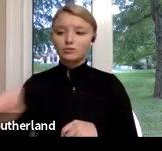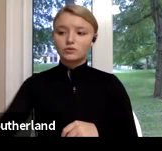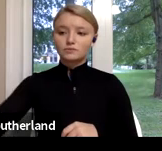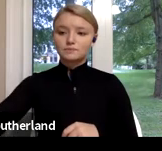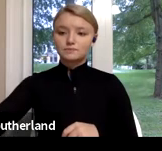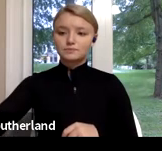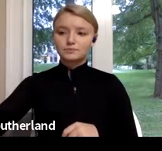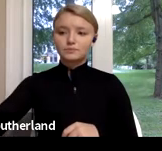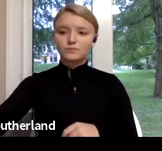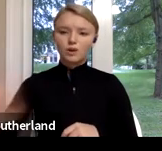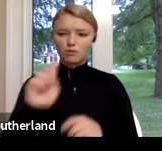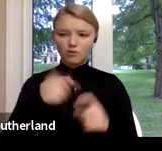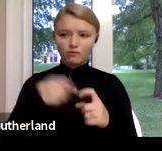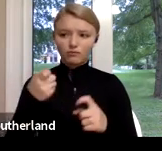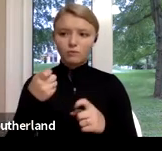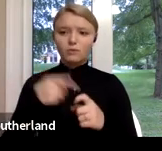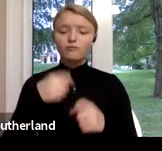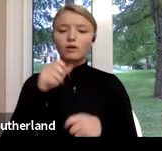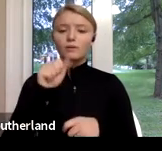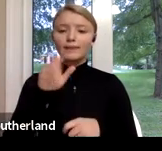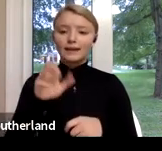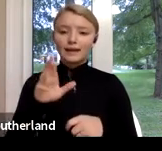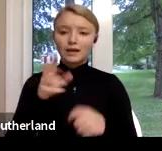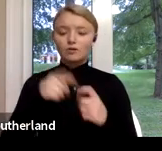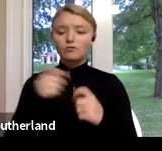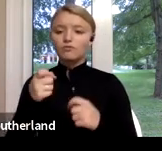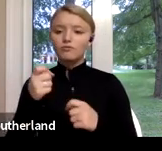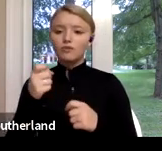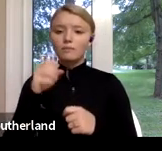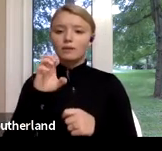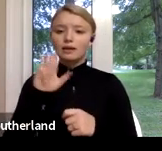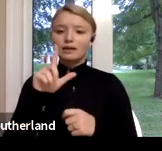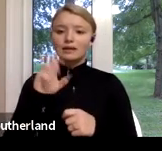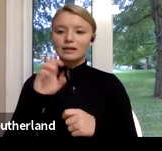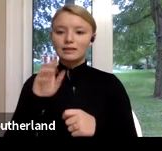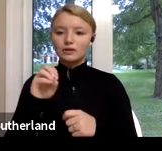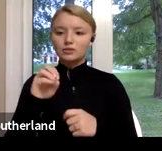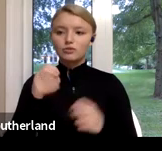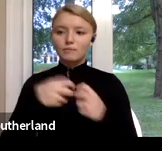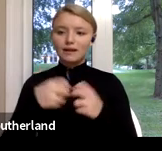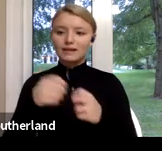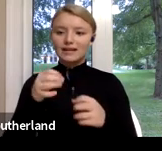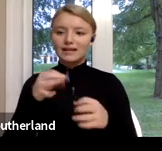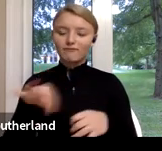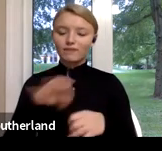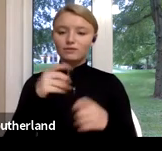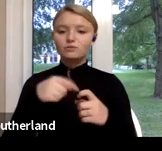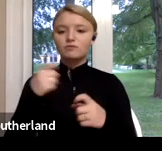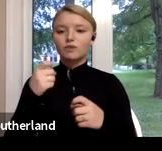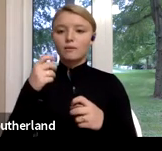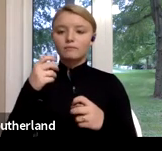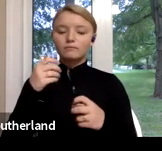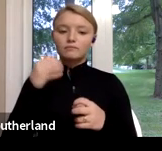from the air. They come from electromagnetic fields, like from electronic devices, smartphones,